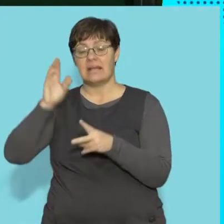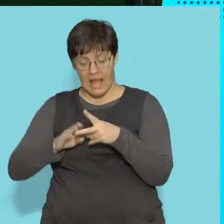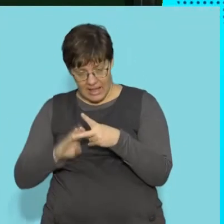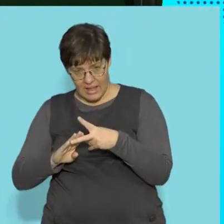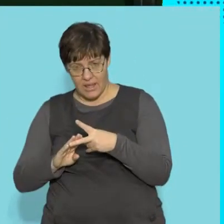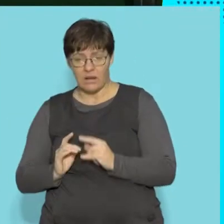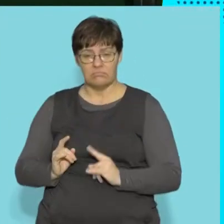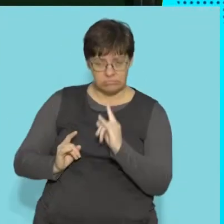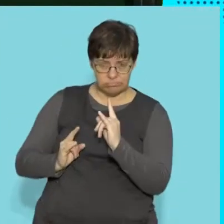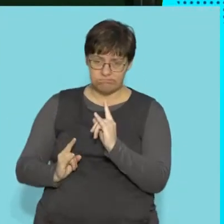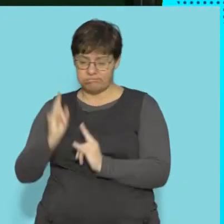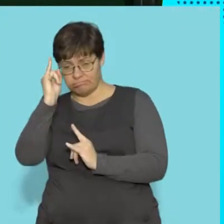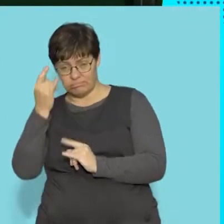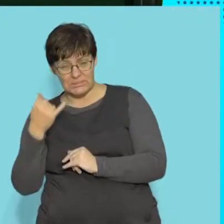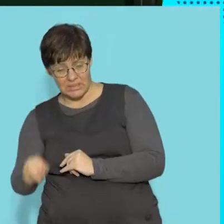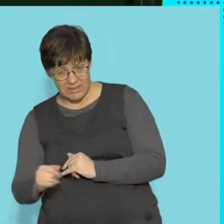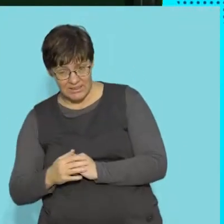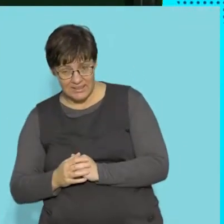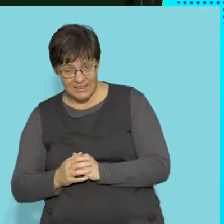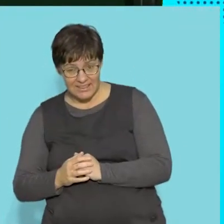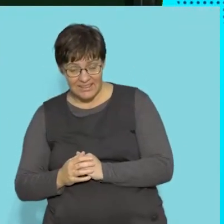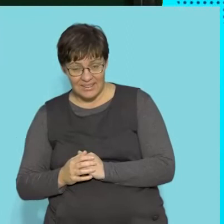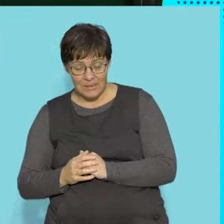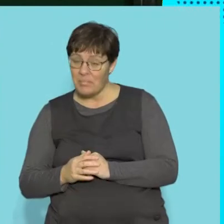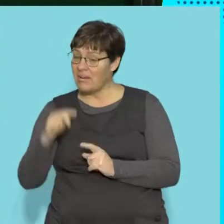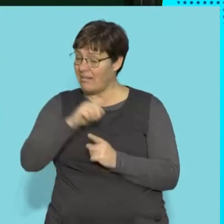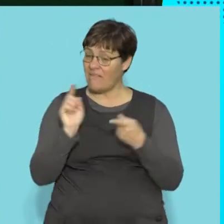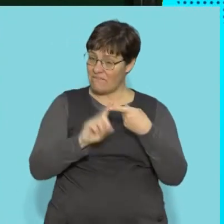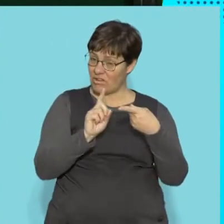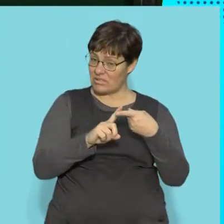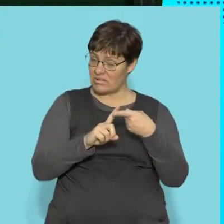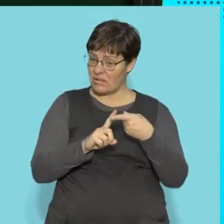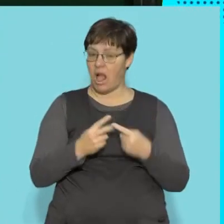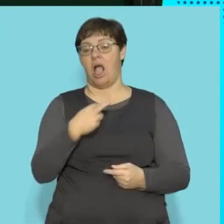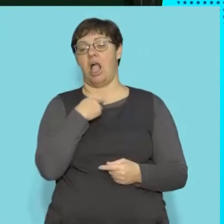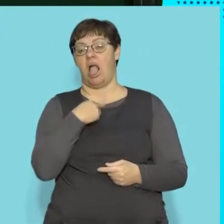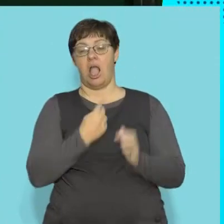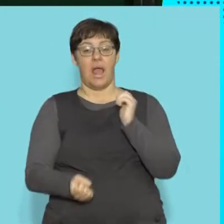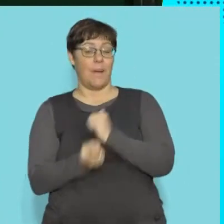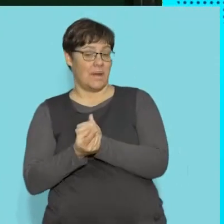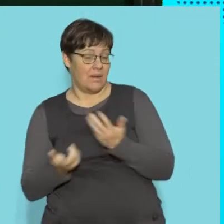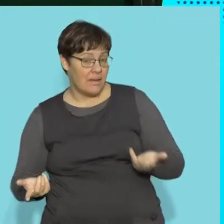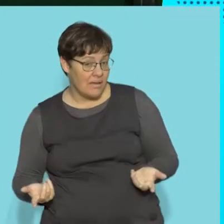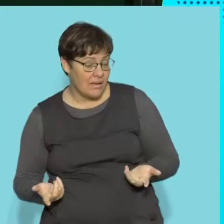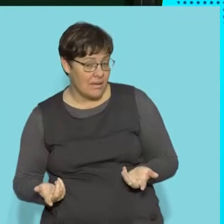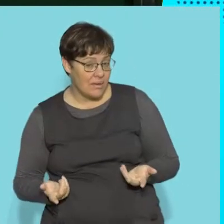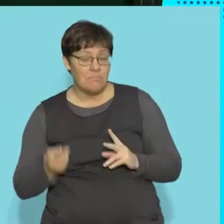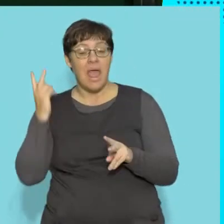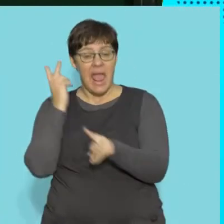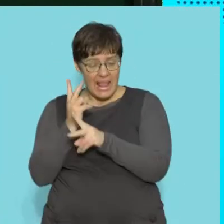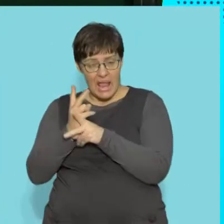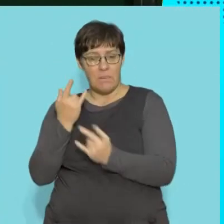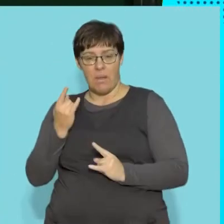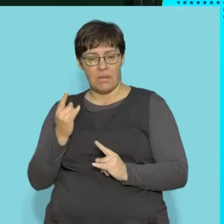words, we're asking, was that original set of results just by chance? If we did the investigation